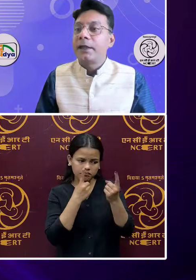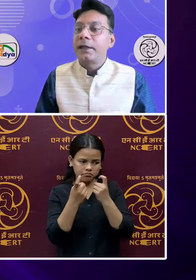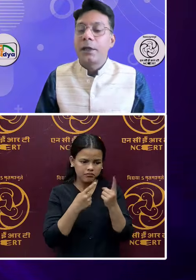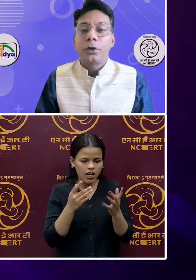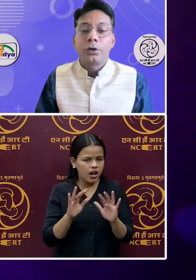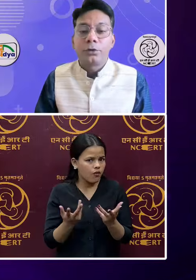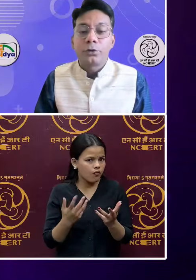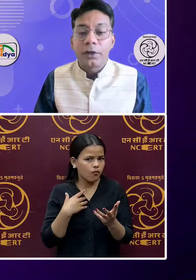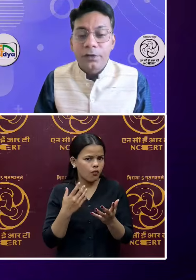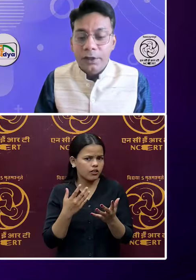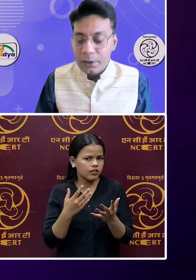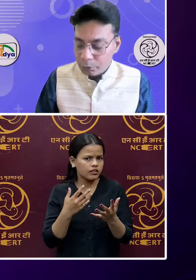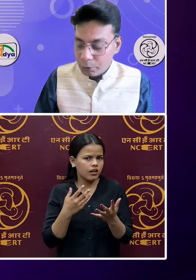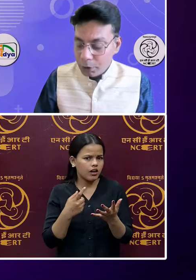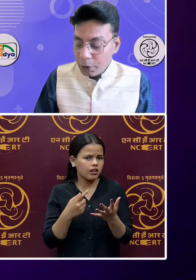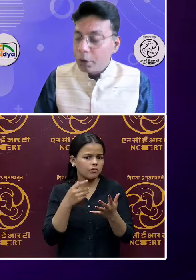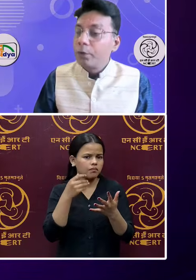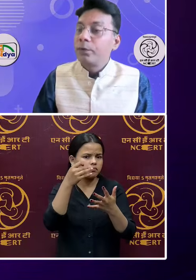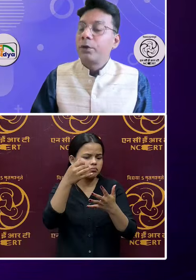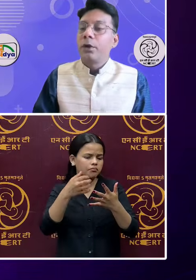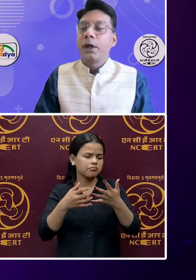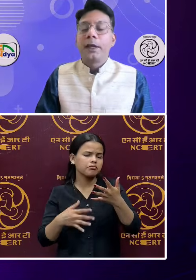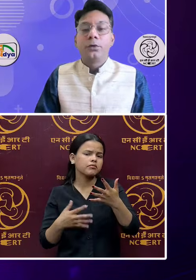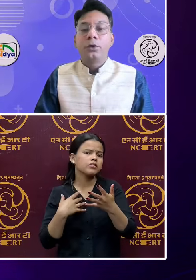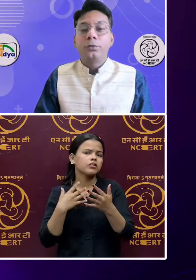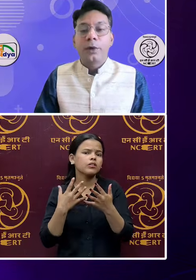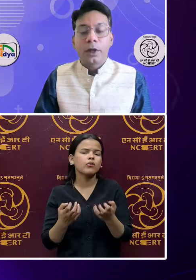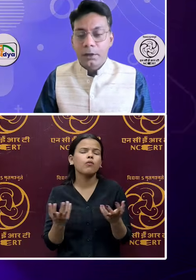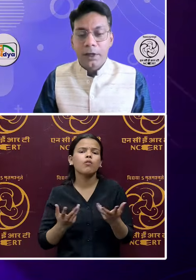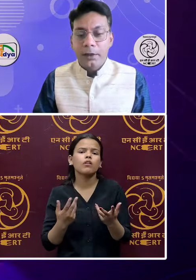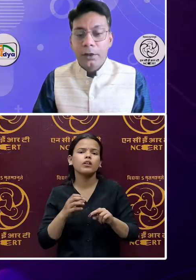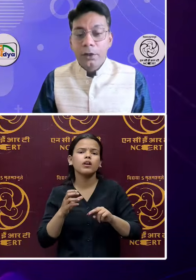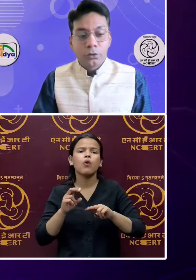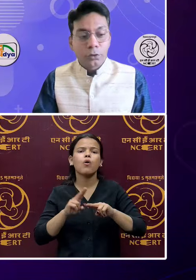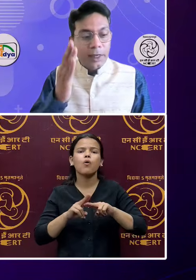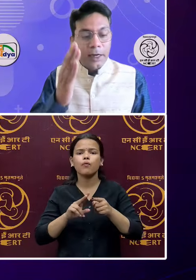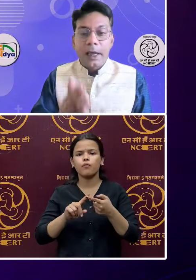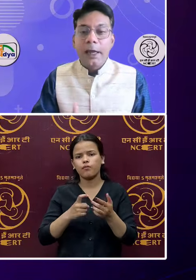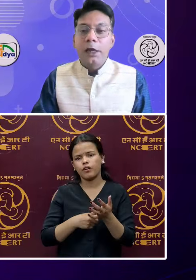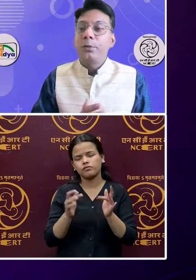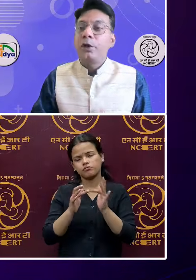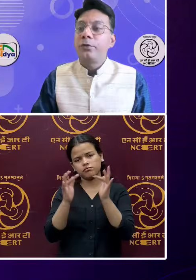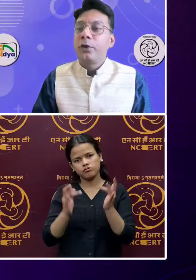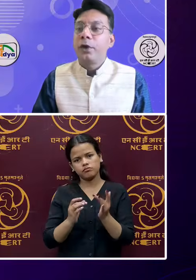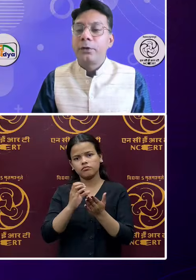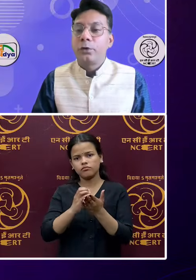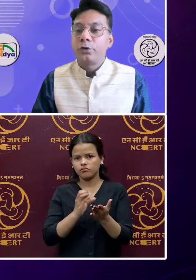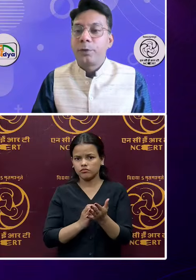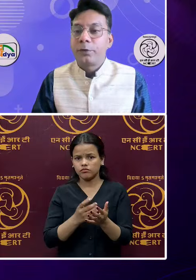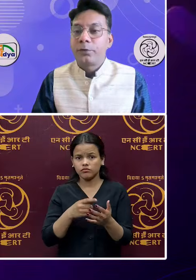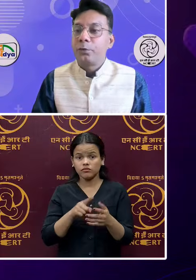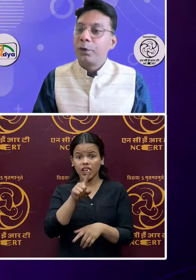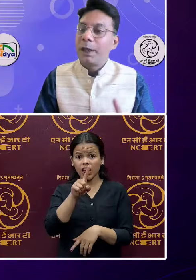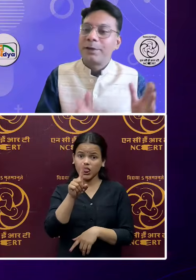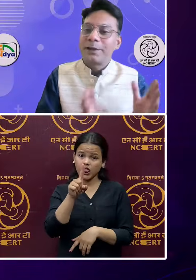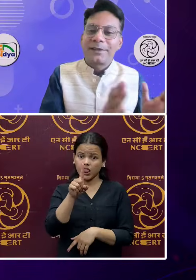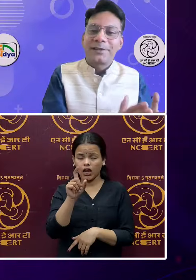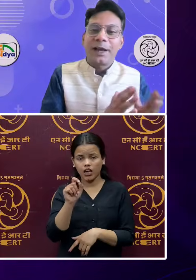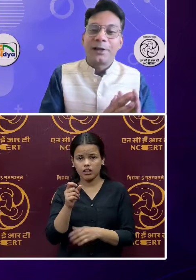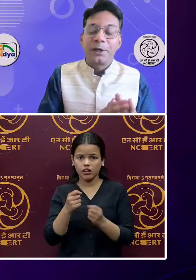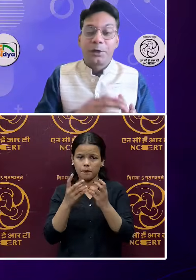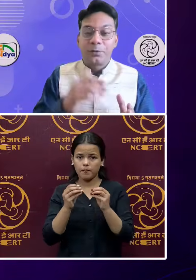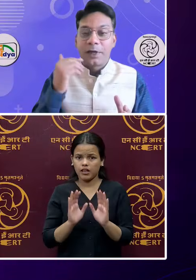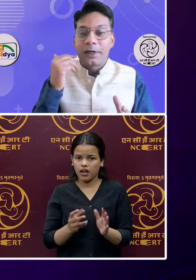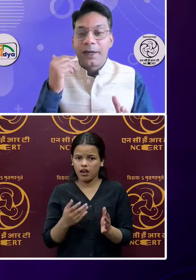the criteria you are going to consider to offer online course, correct? So there are n number of online course platforms. We have